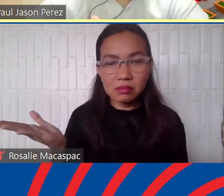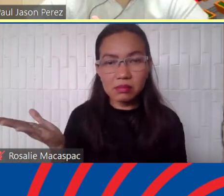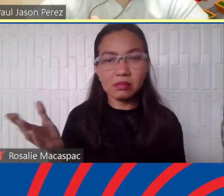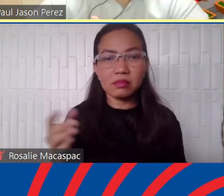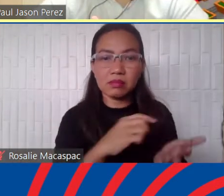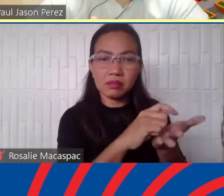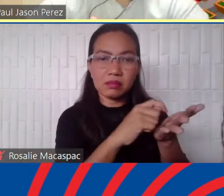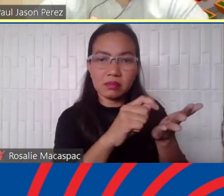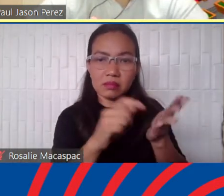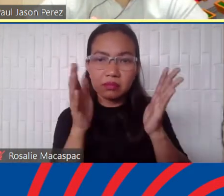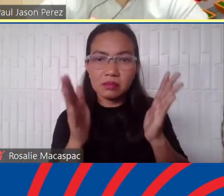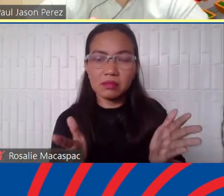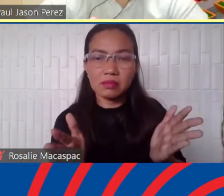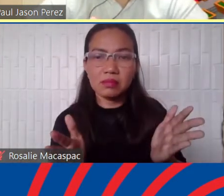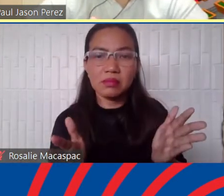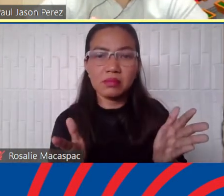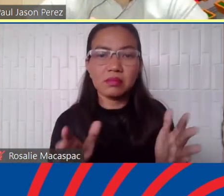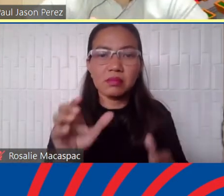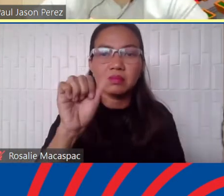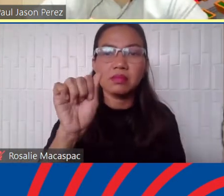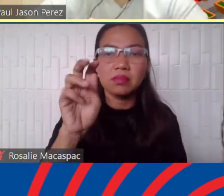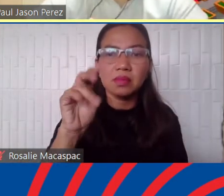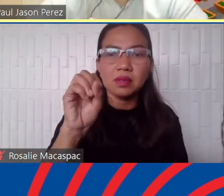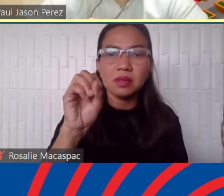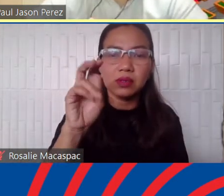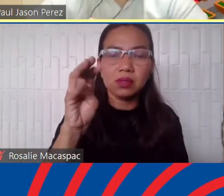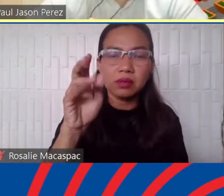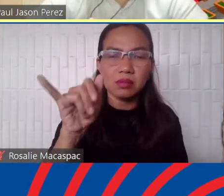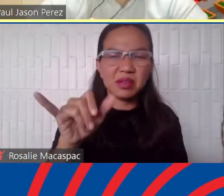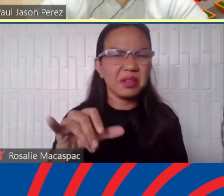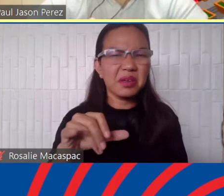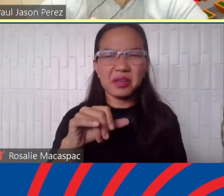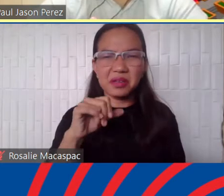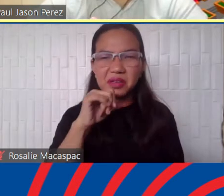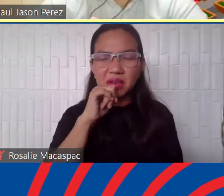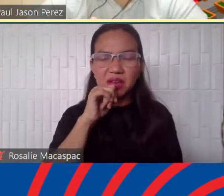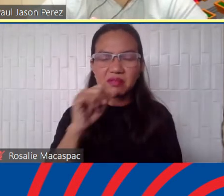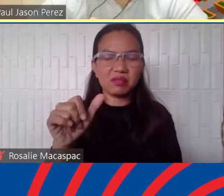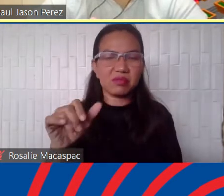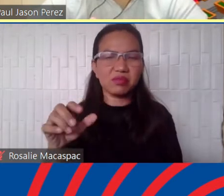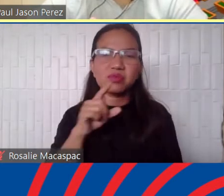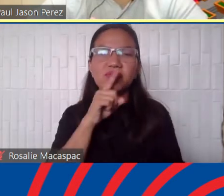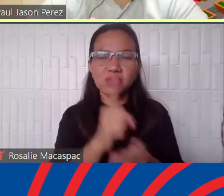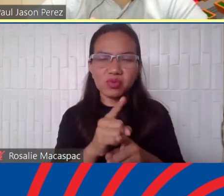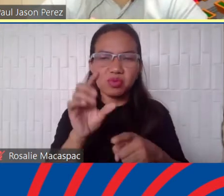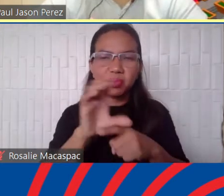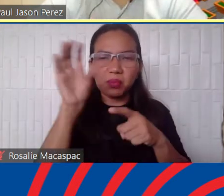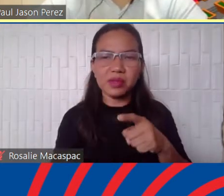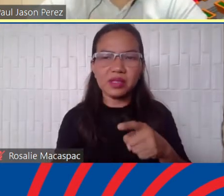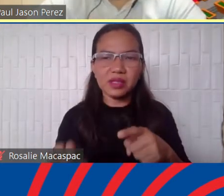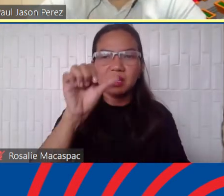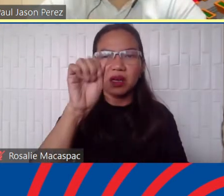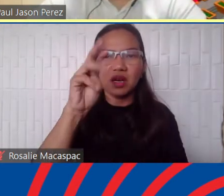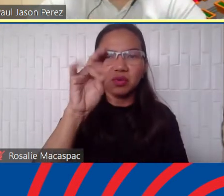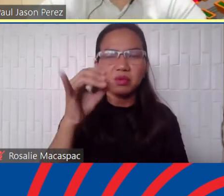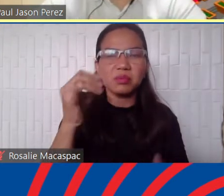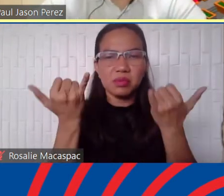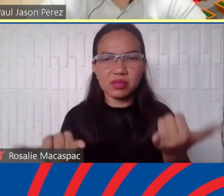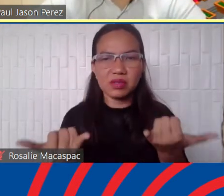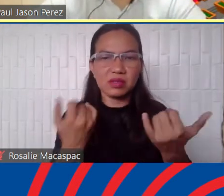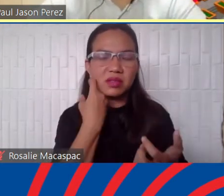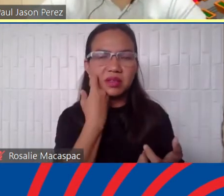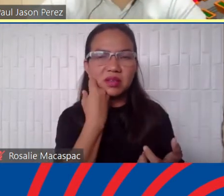mentioned that anonymized data can never be totally anonymous, especially now in the age of big